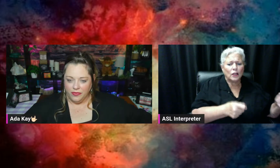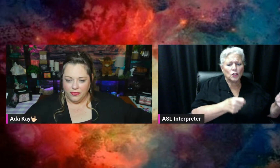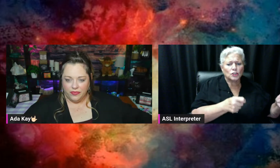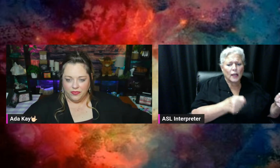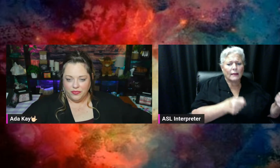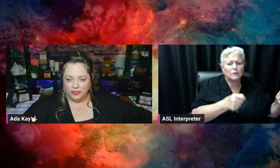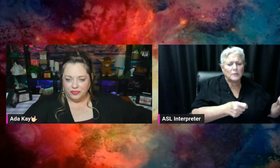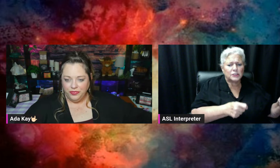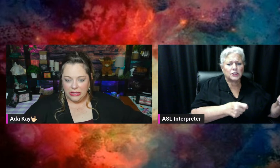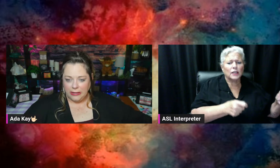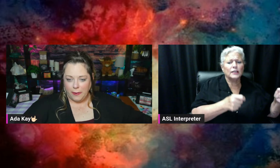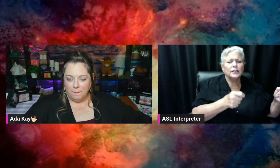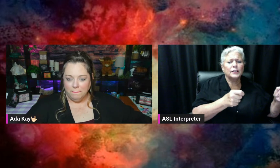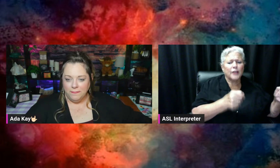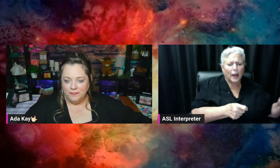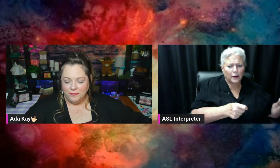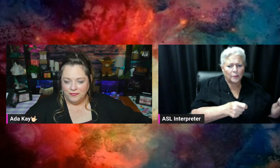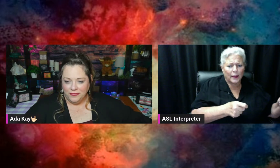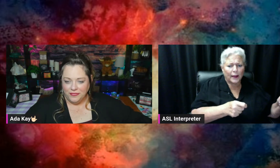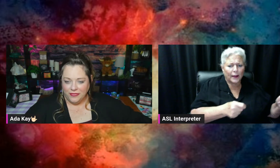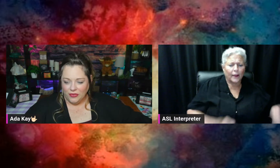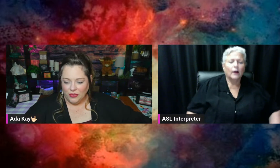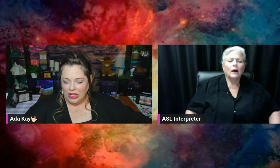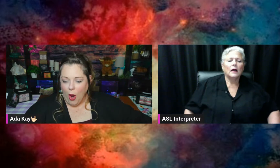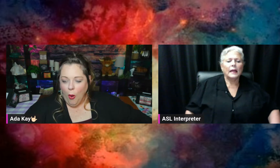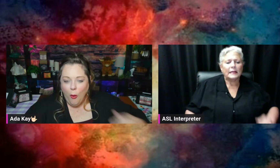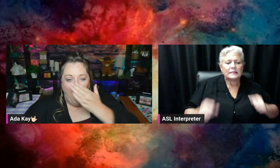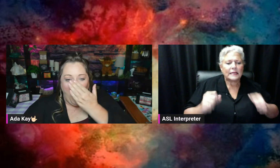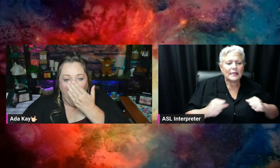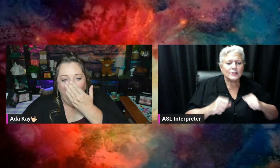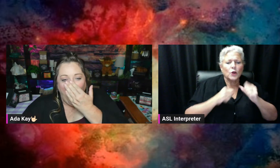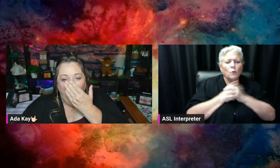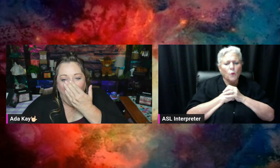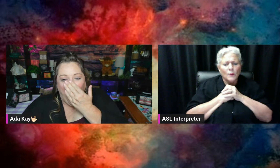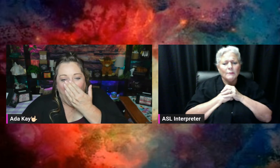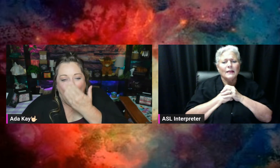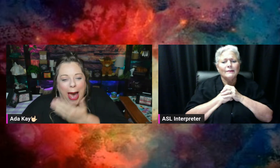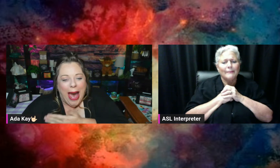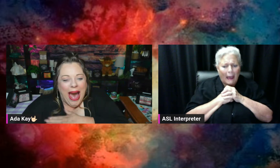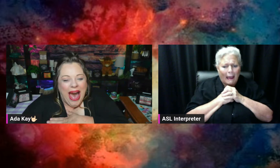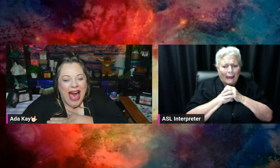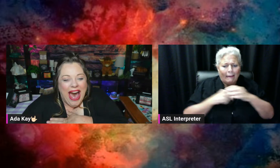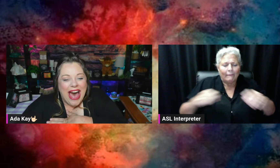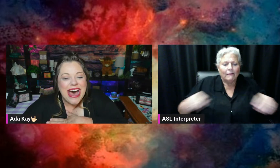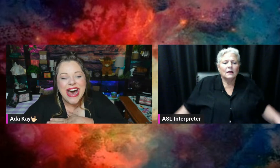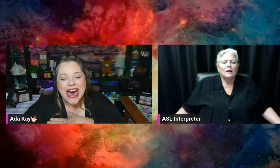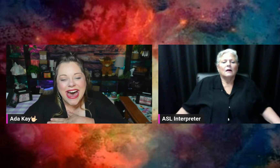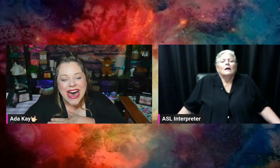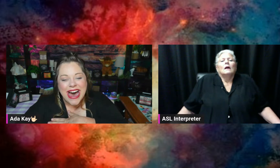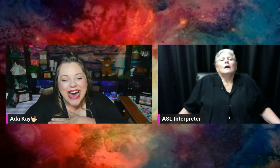because he looks like the Michelin tire man. And Oh, his kids don't want him to die.